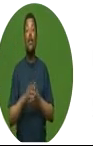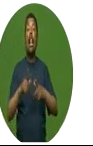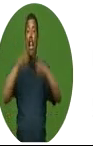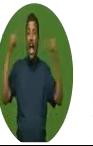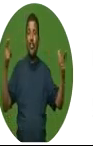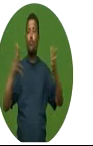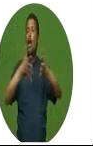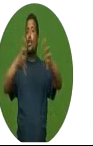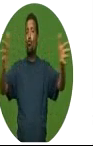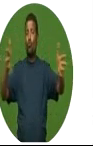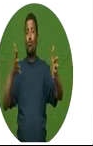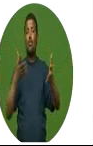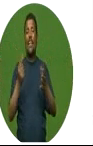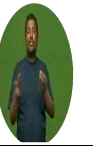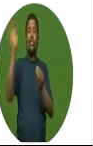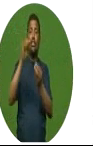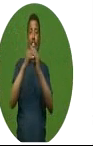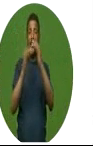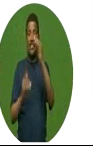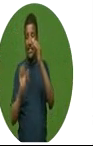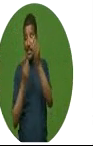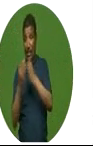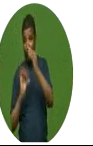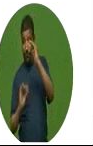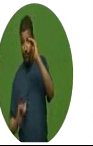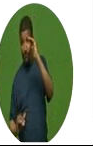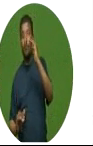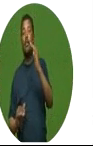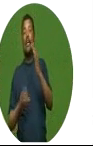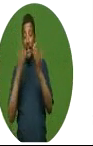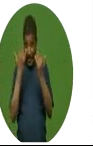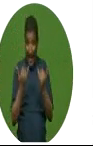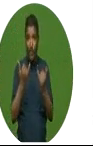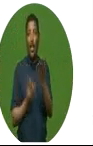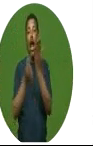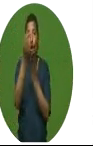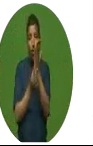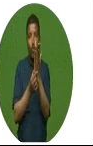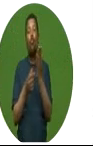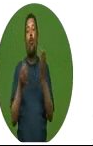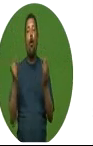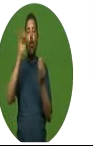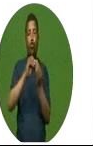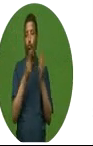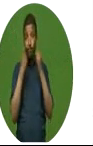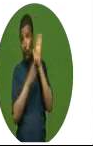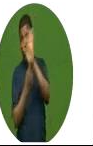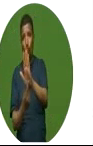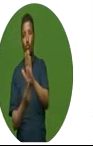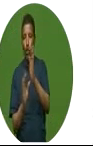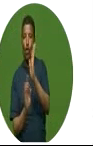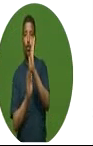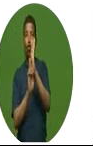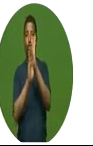large magnitude and increasing trade deficit, the current account also exhibits a